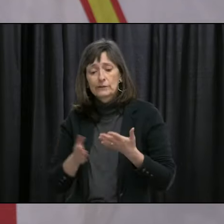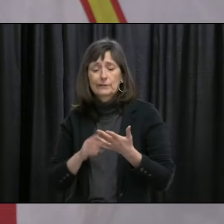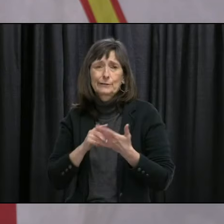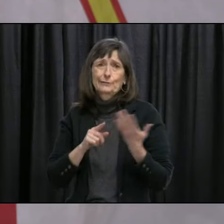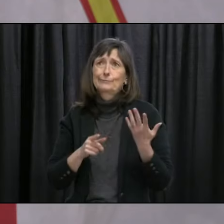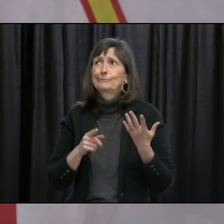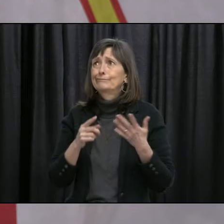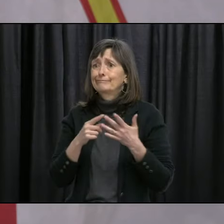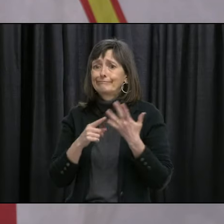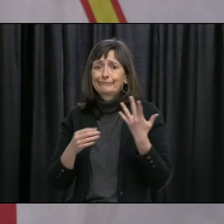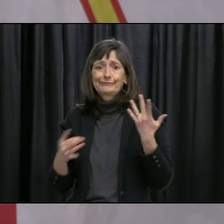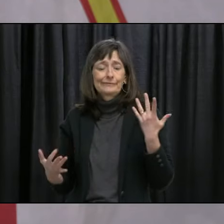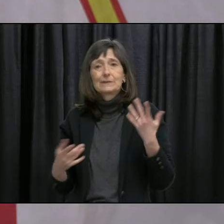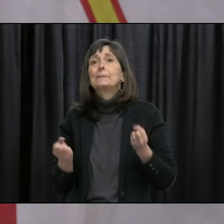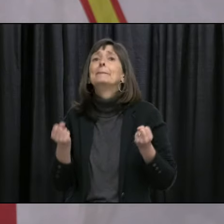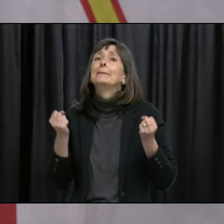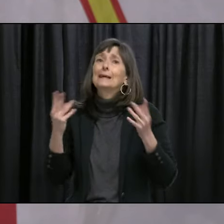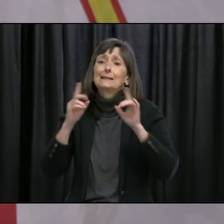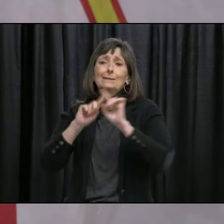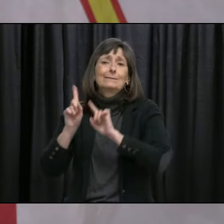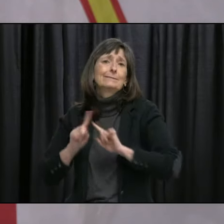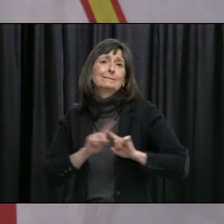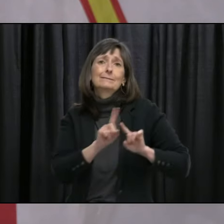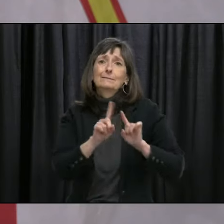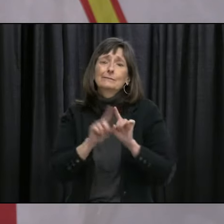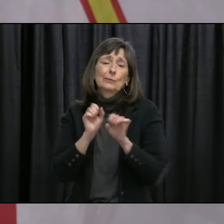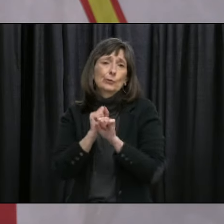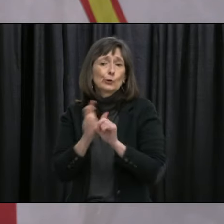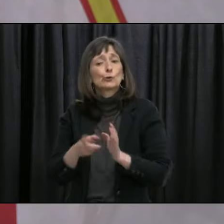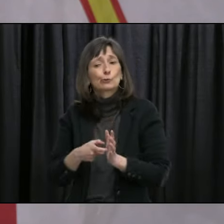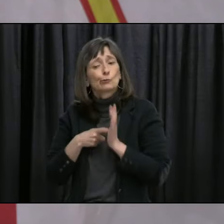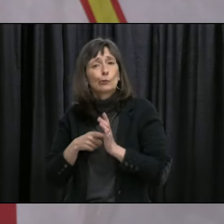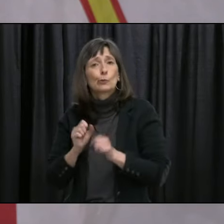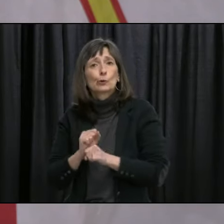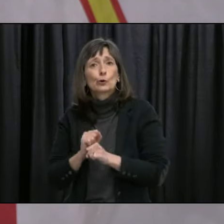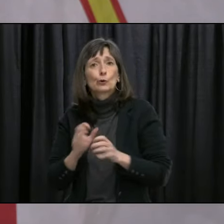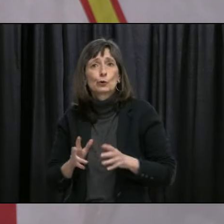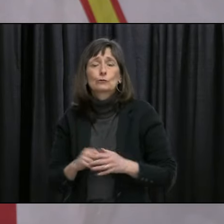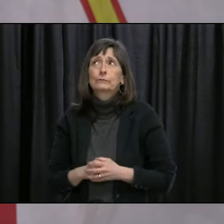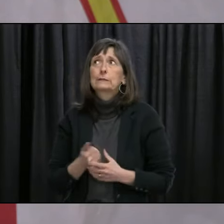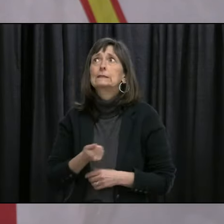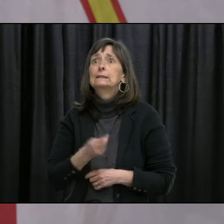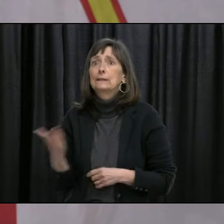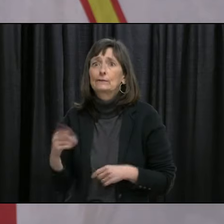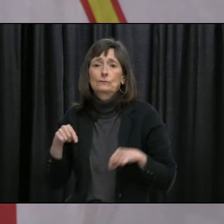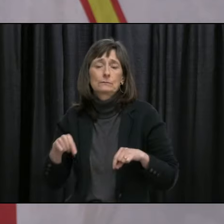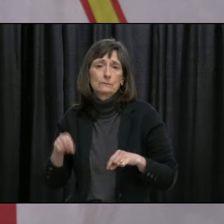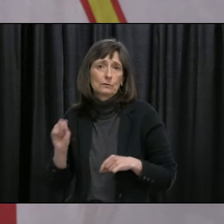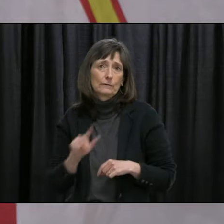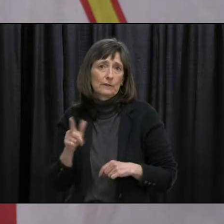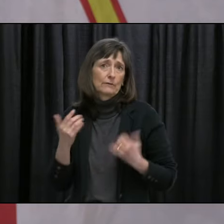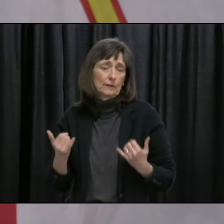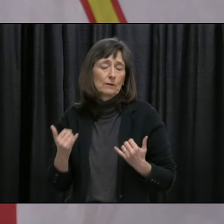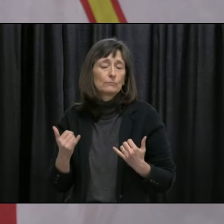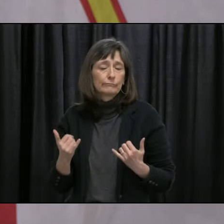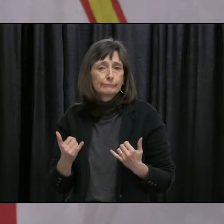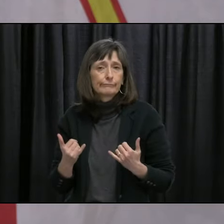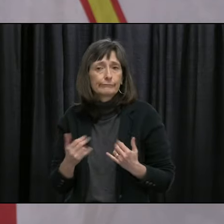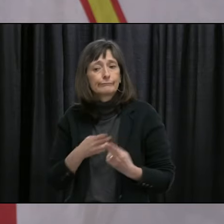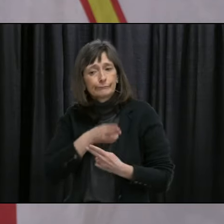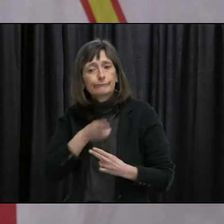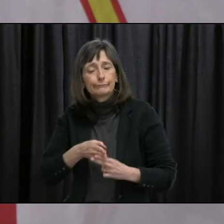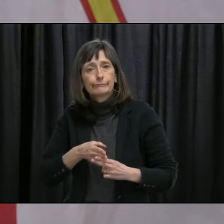wide range of individuals within the population. And there's quite a few people within the province right now that would be considered to be